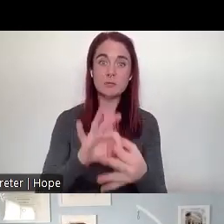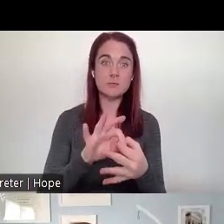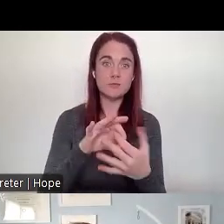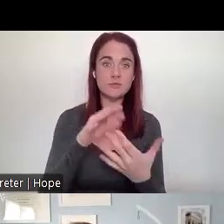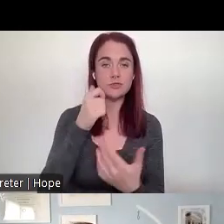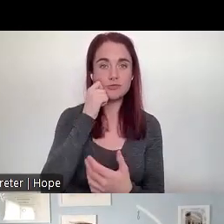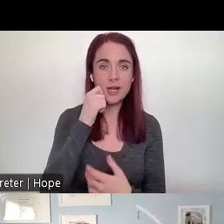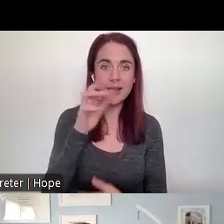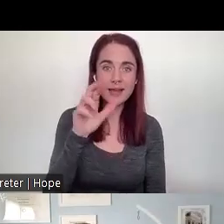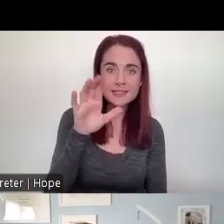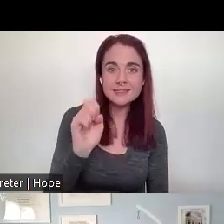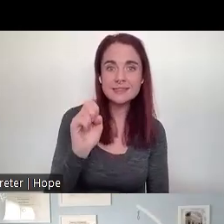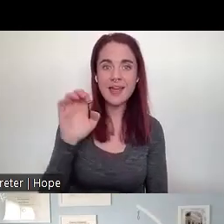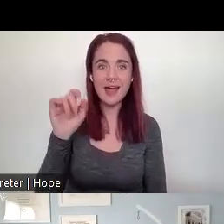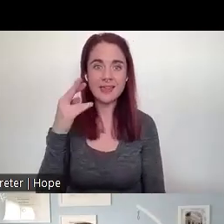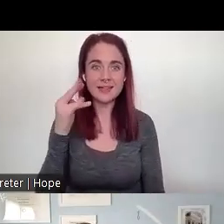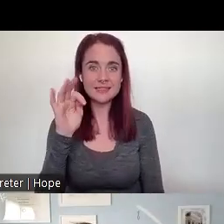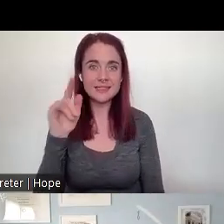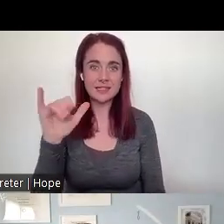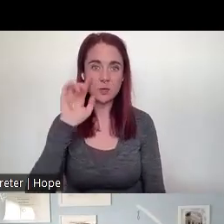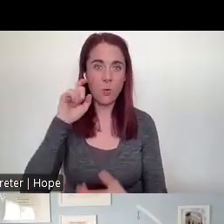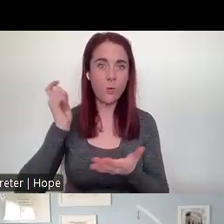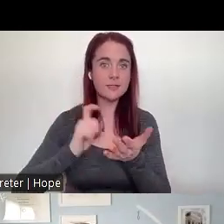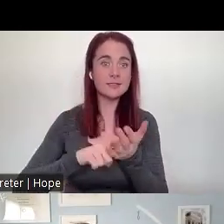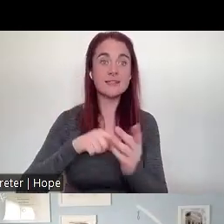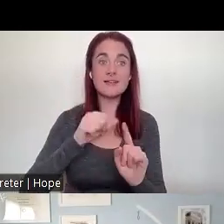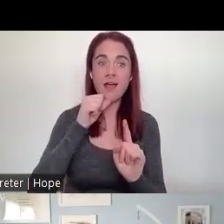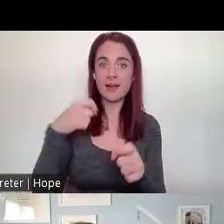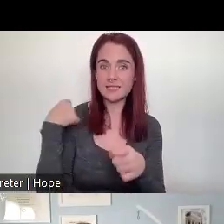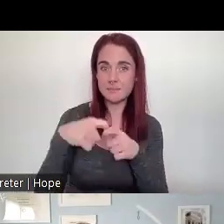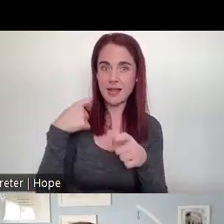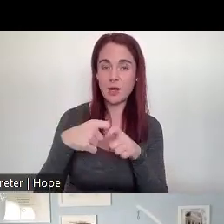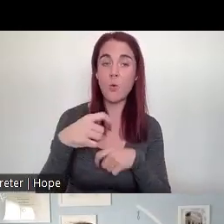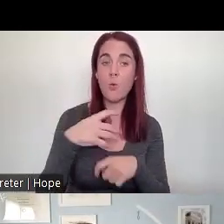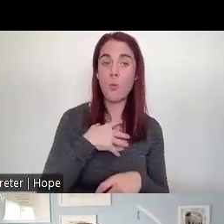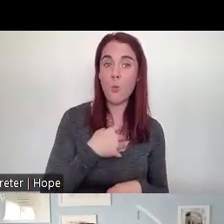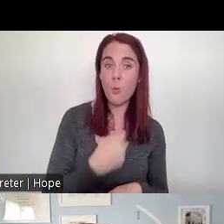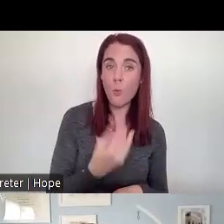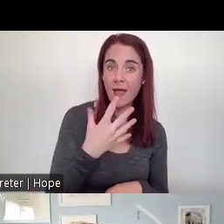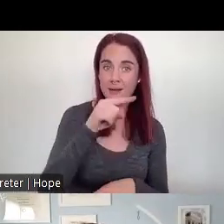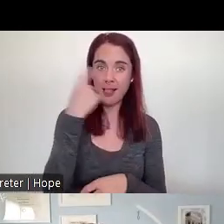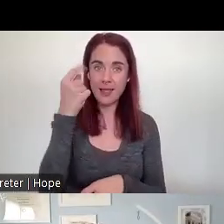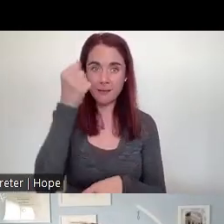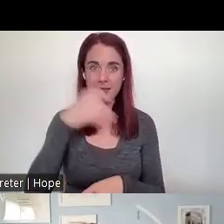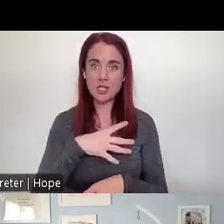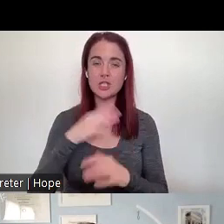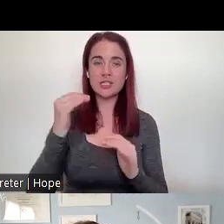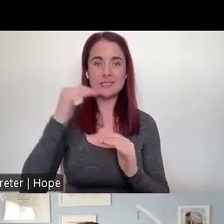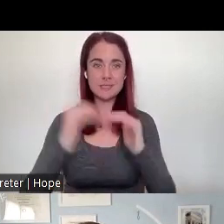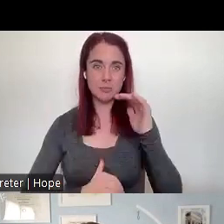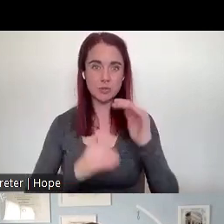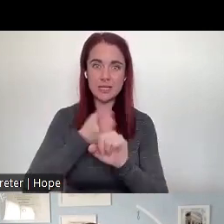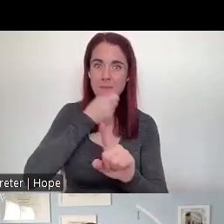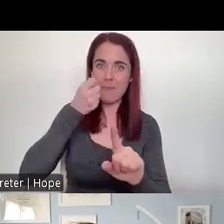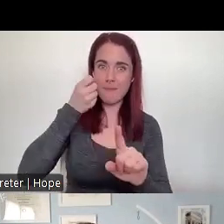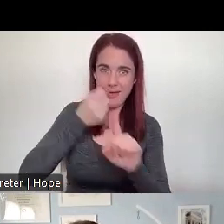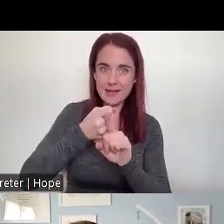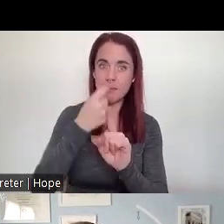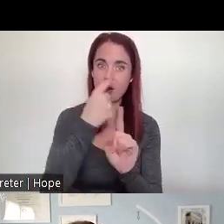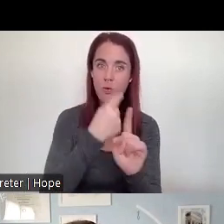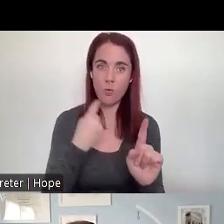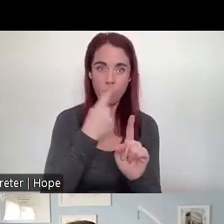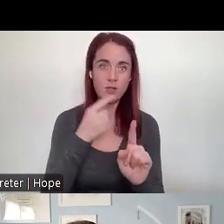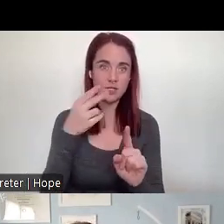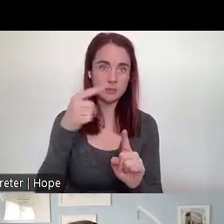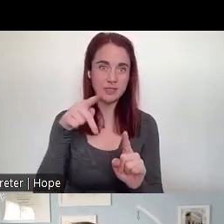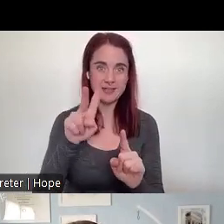ethnicity, we've seen that non-Hispanic white and Black males are disproportionately impacted by high-risk oral HPV, and those